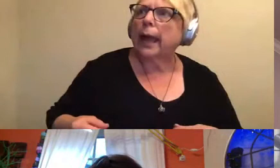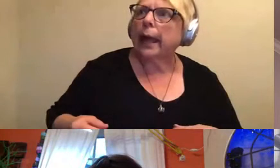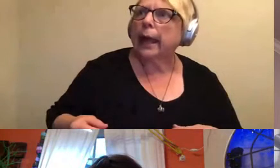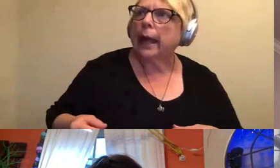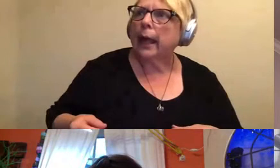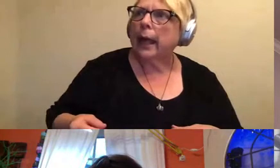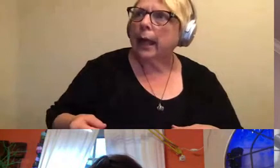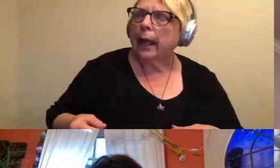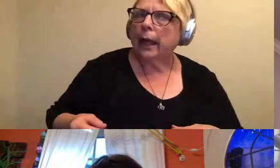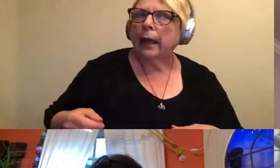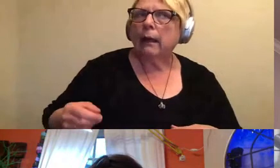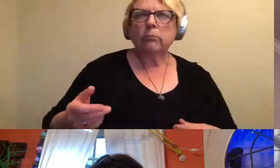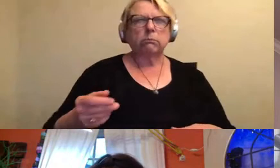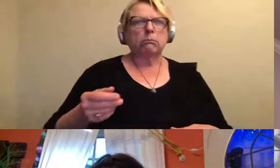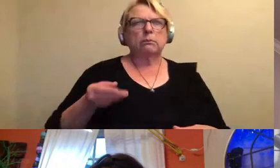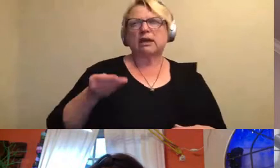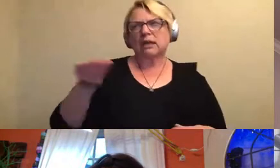that.